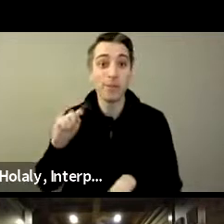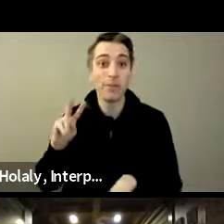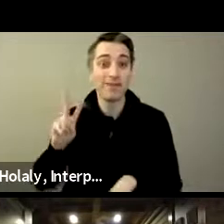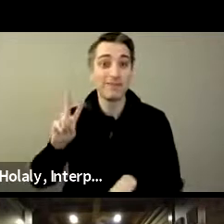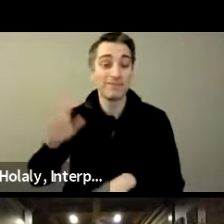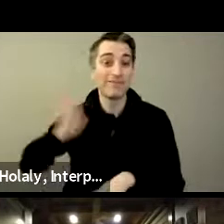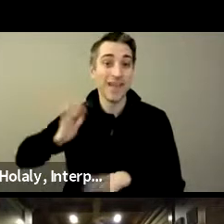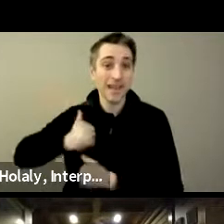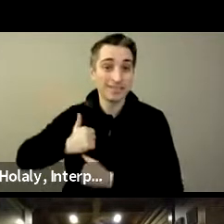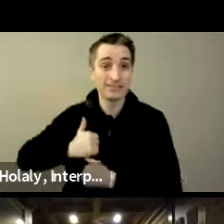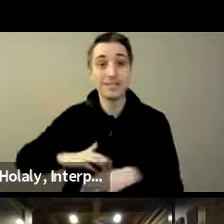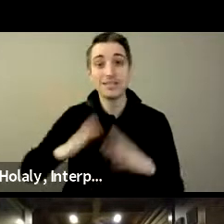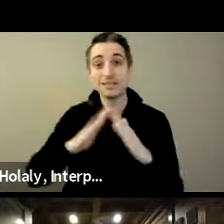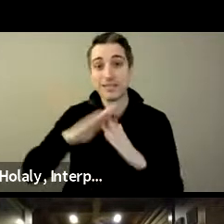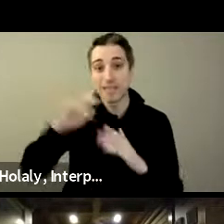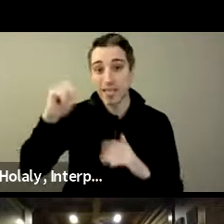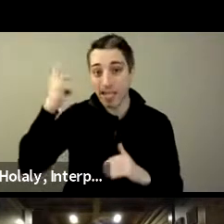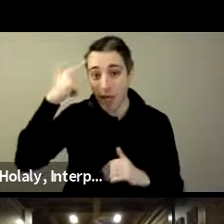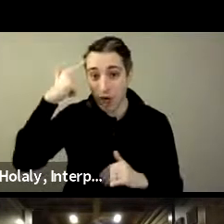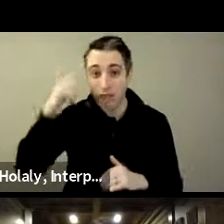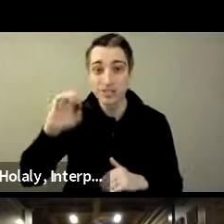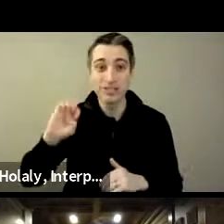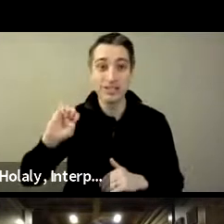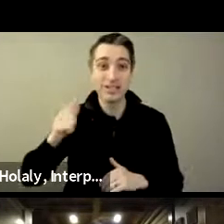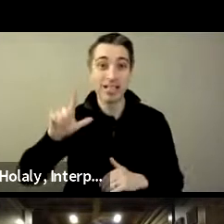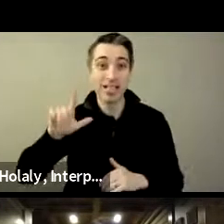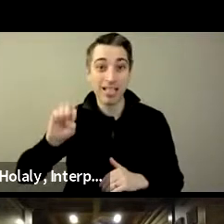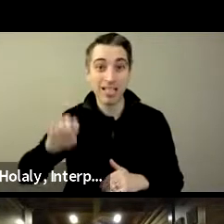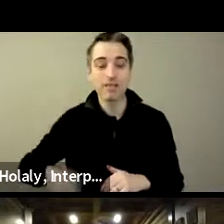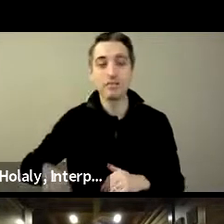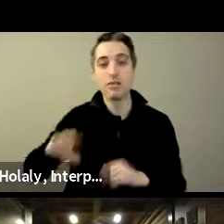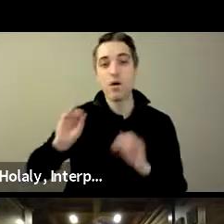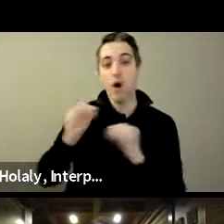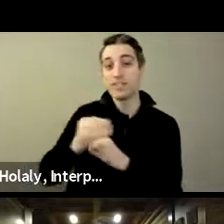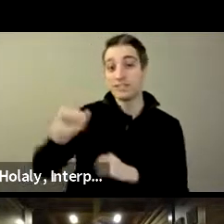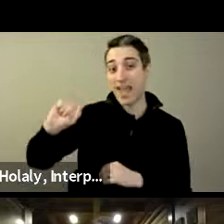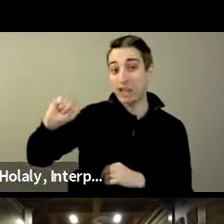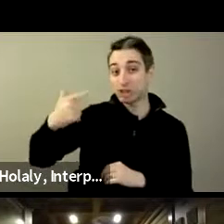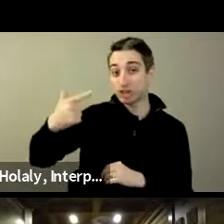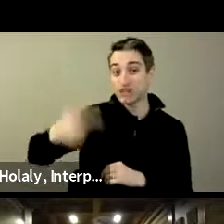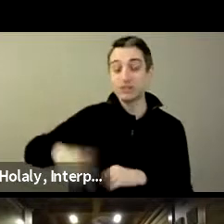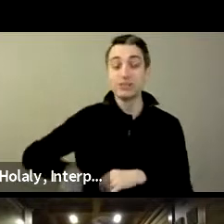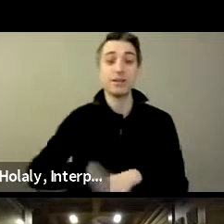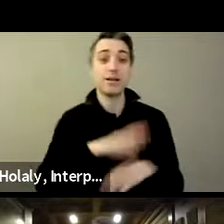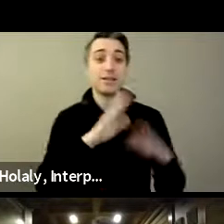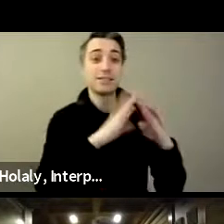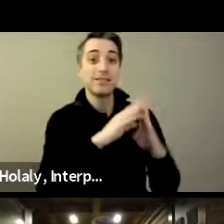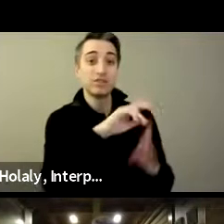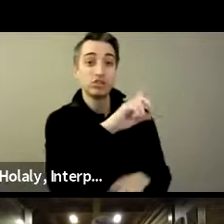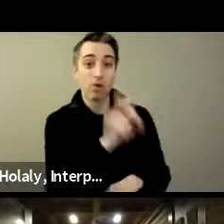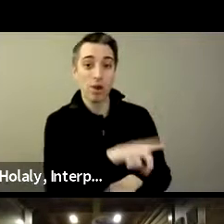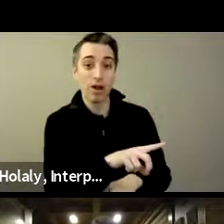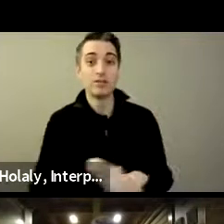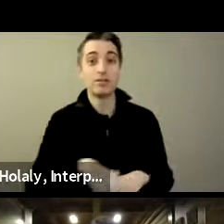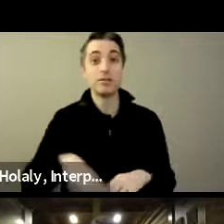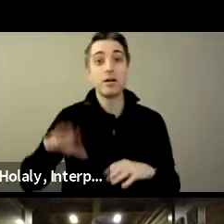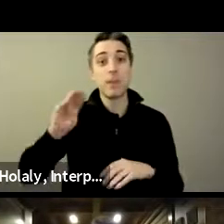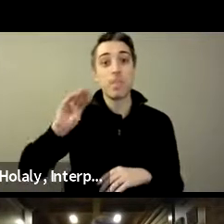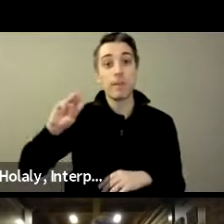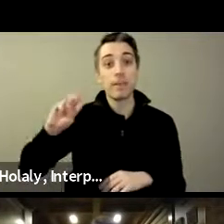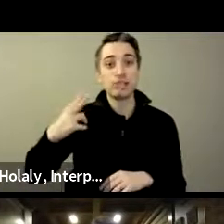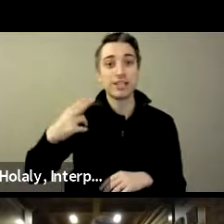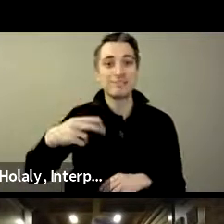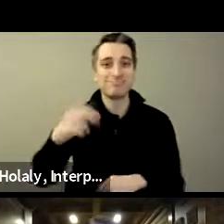City of Lansing, EGLE, the Office of the Attorney General, the City of Detroit, and the Michigan Gaming Control Board, among